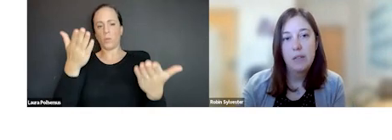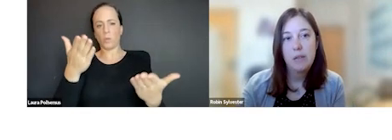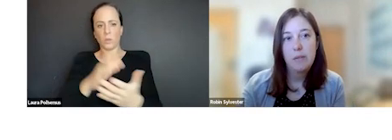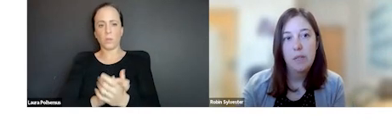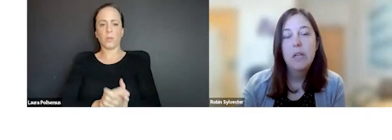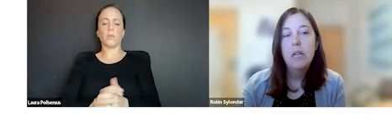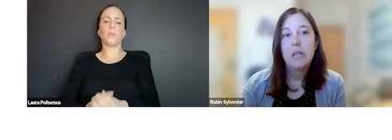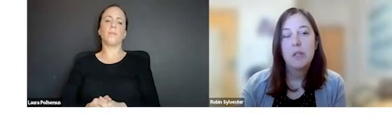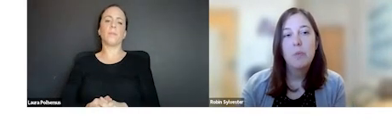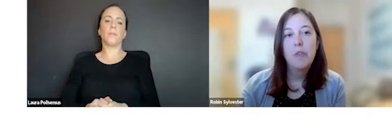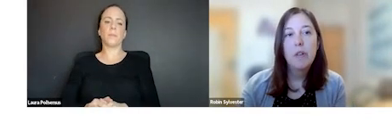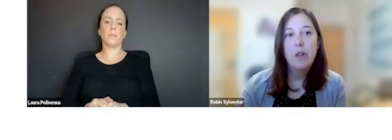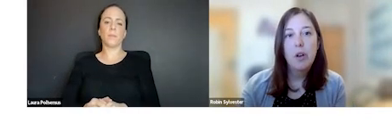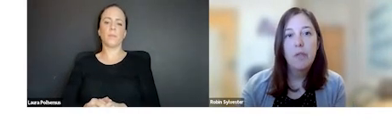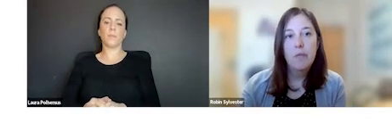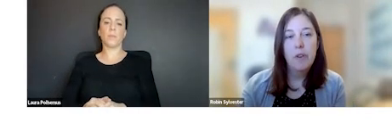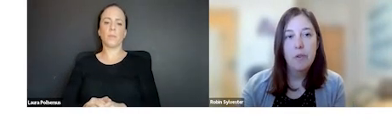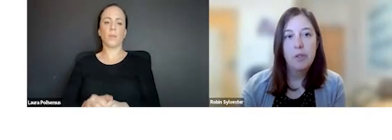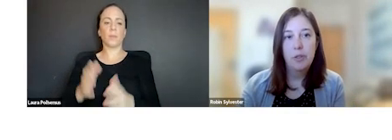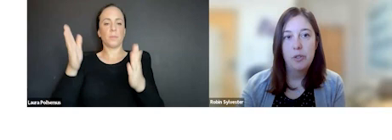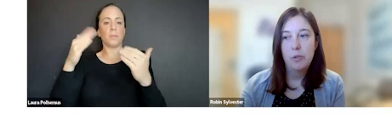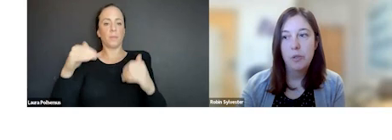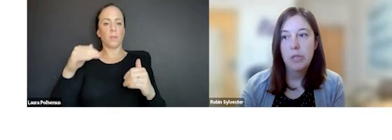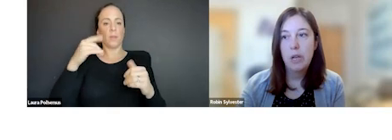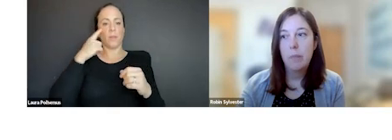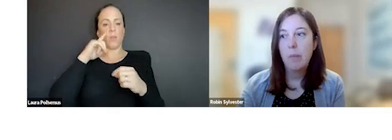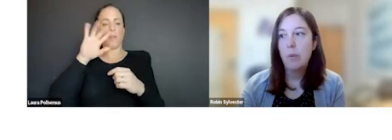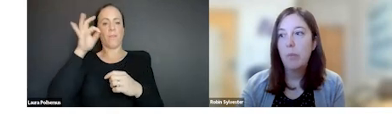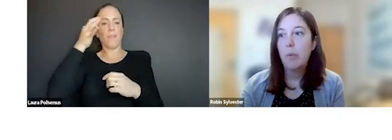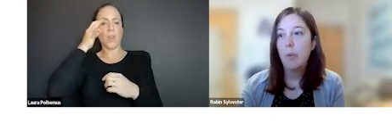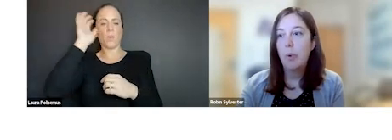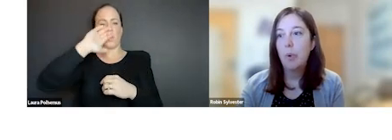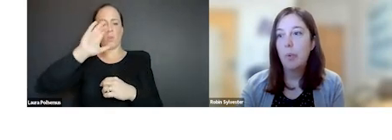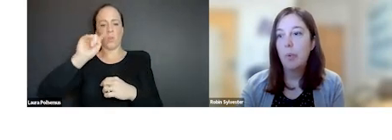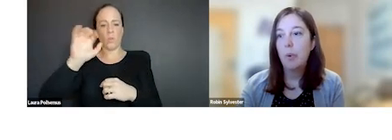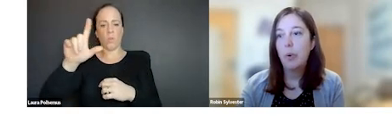Next slide. Okay, so moving along from federal search tools,